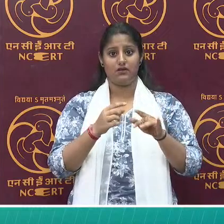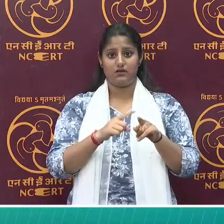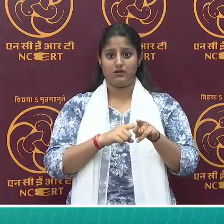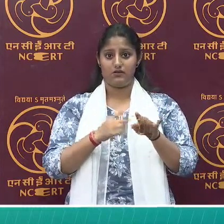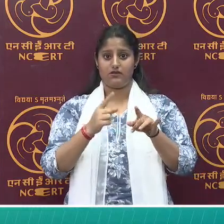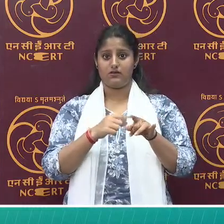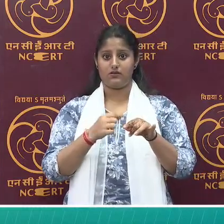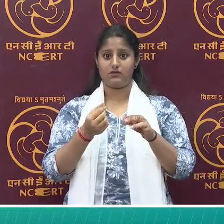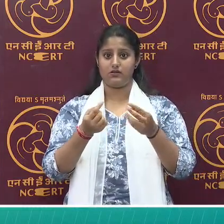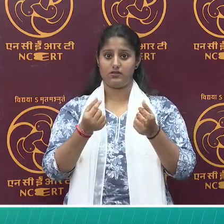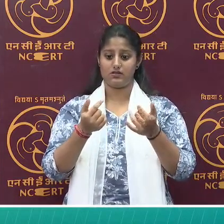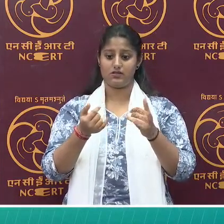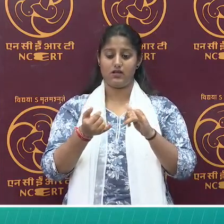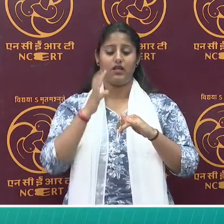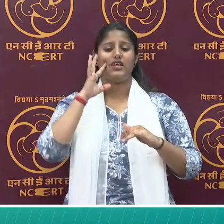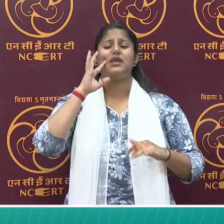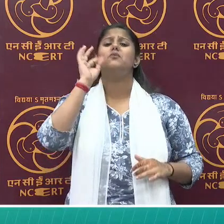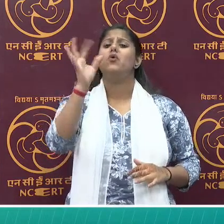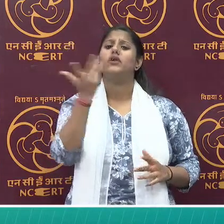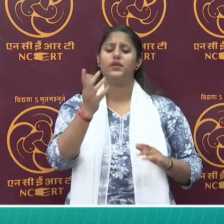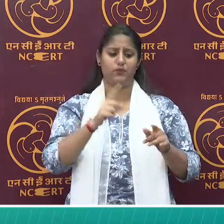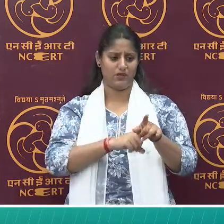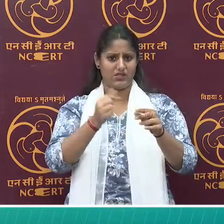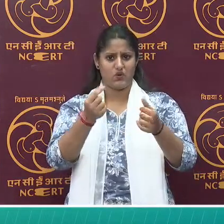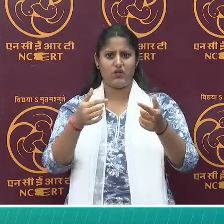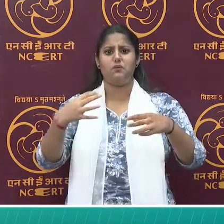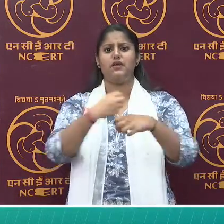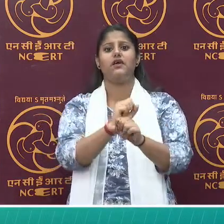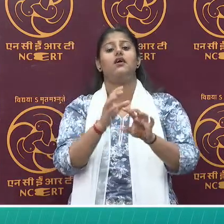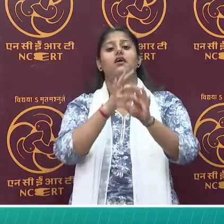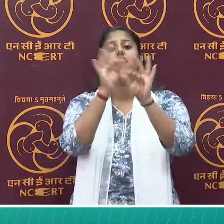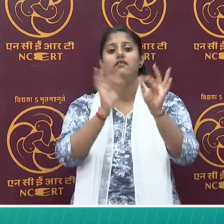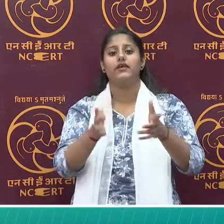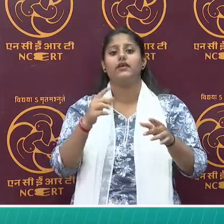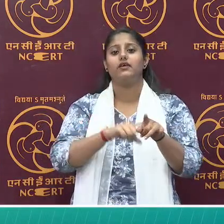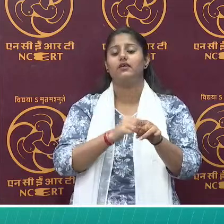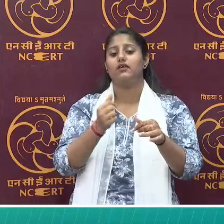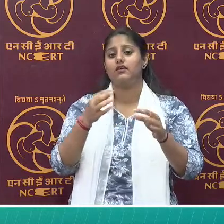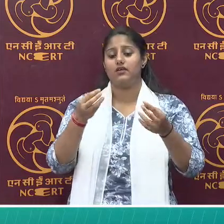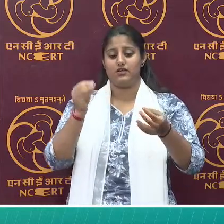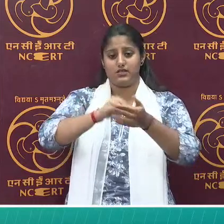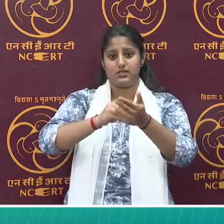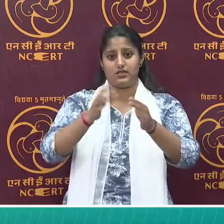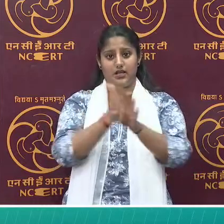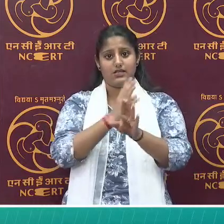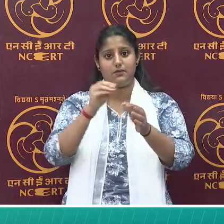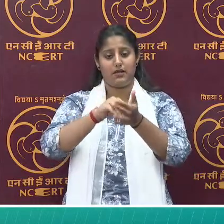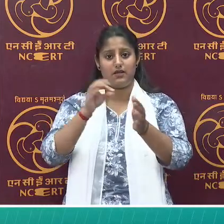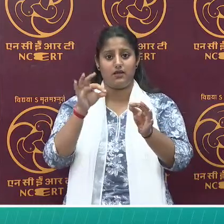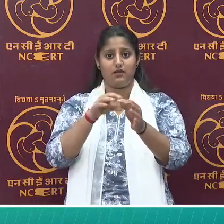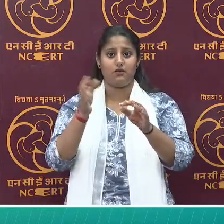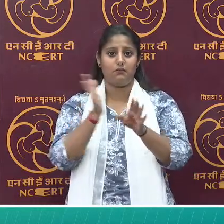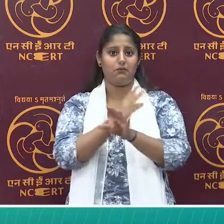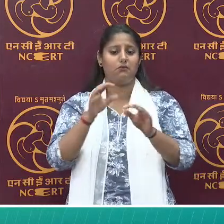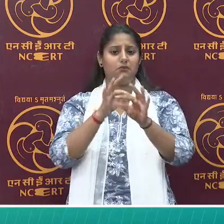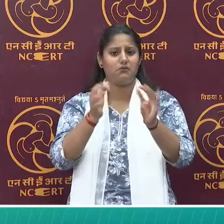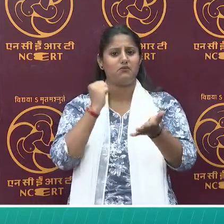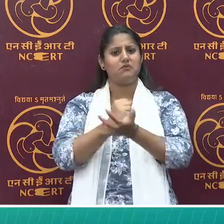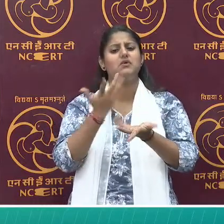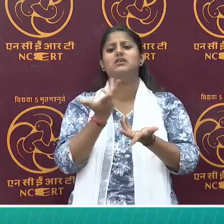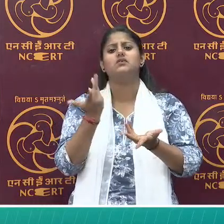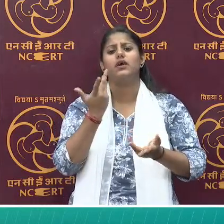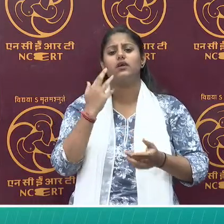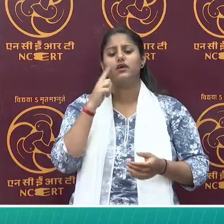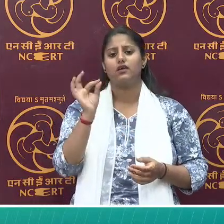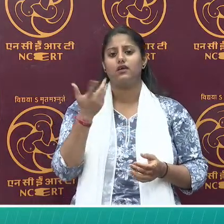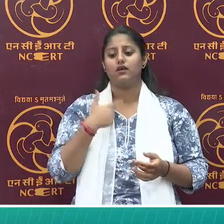wish to ask you, why is it necessary to prepare the soil before we sow in the seeds? All right. So, sowing a seed into